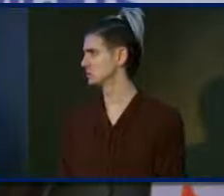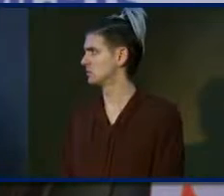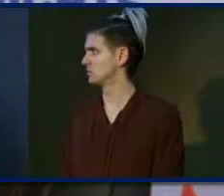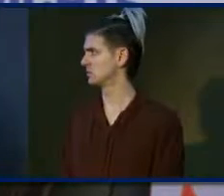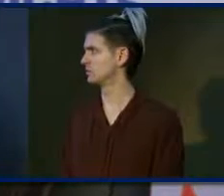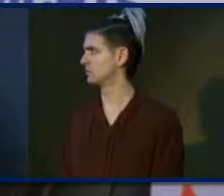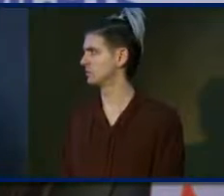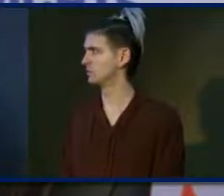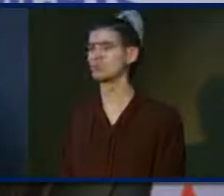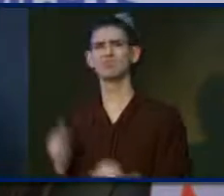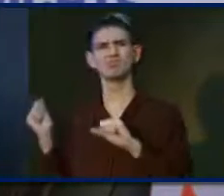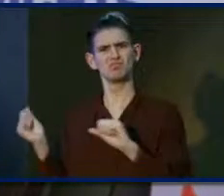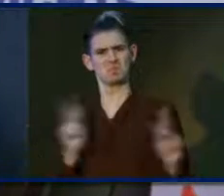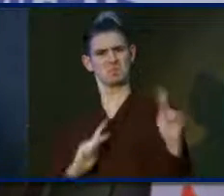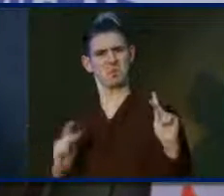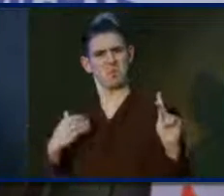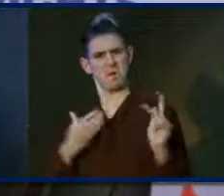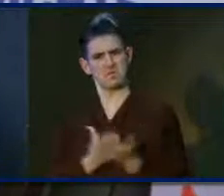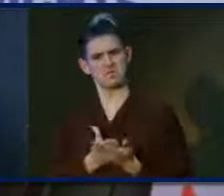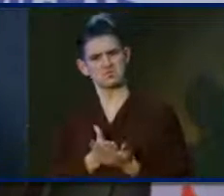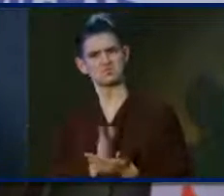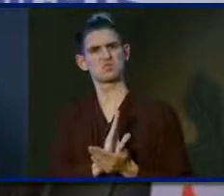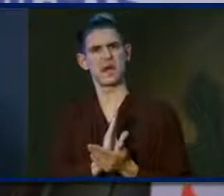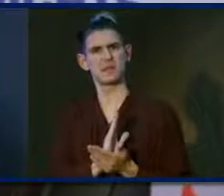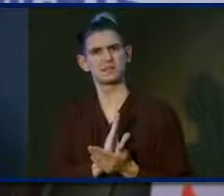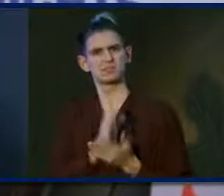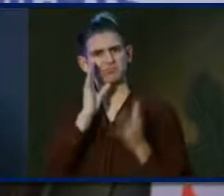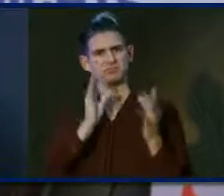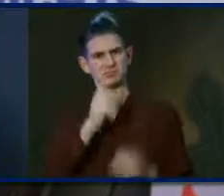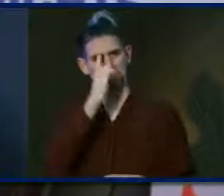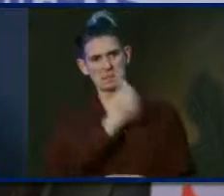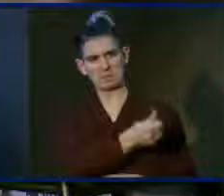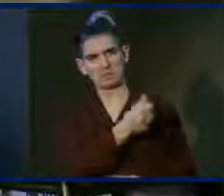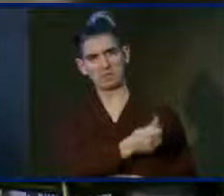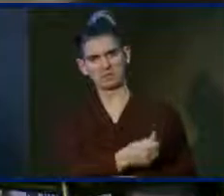Everybody has the right to make their own decisions,